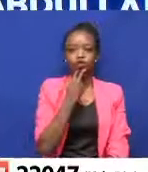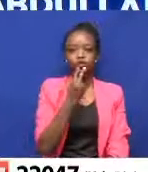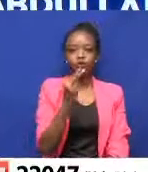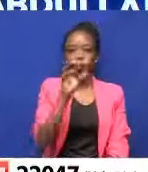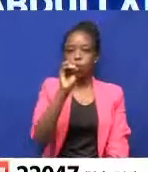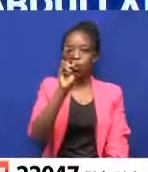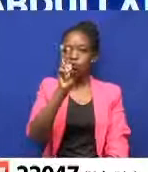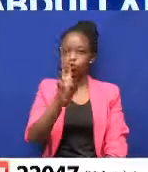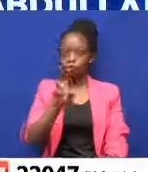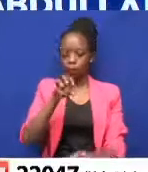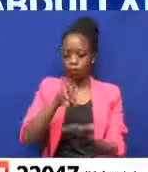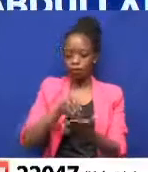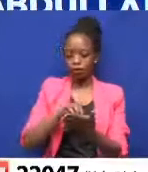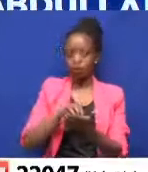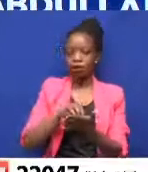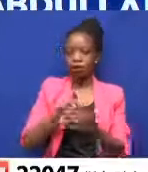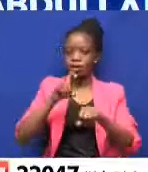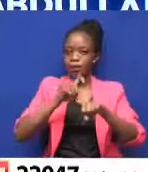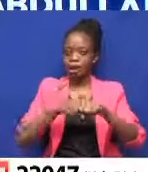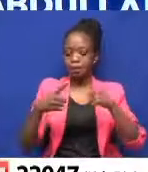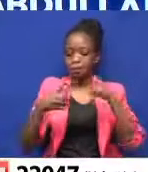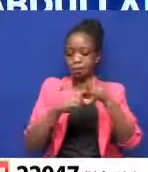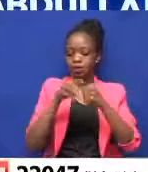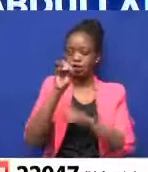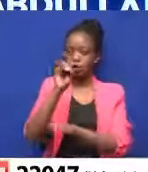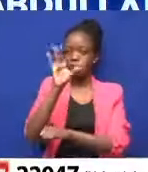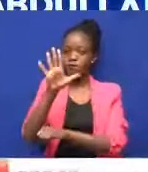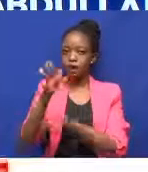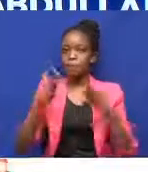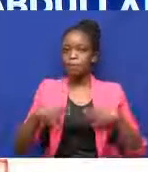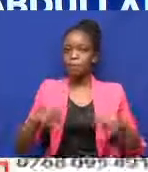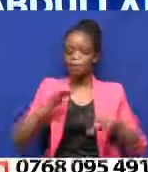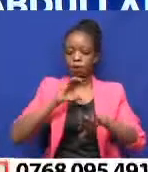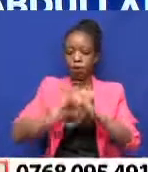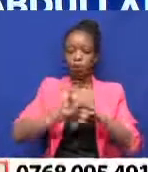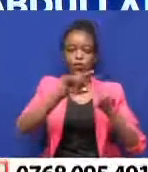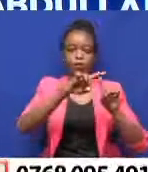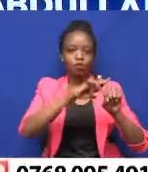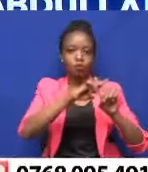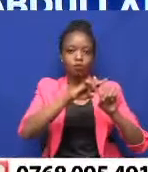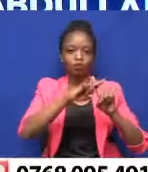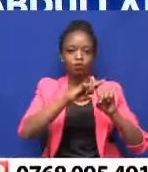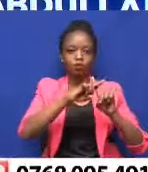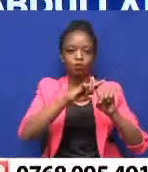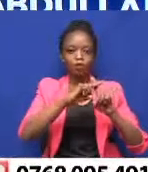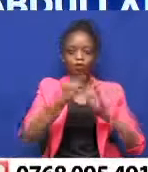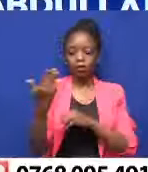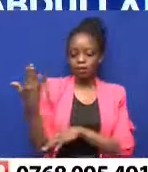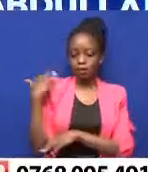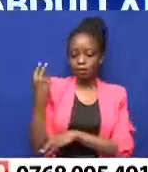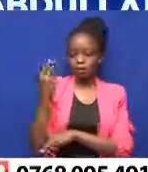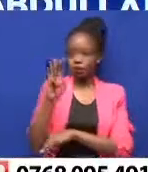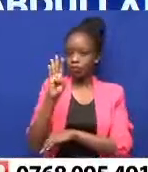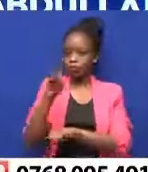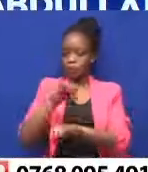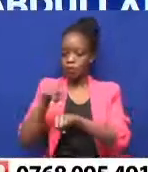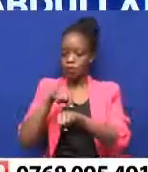23,202 cases after 605 more people tested positive for the virus in the last 24 hours.